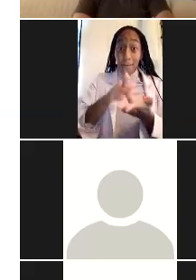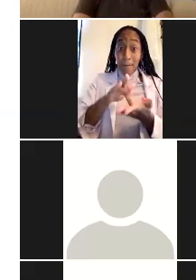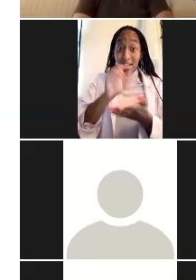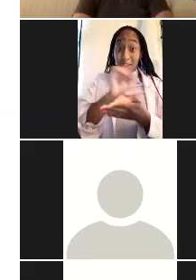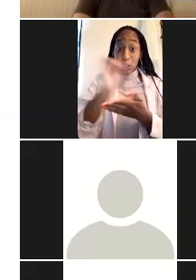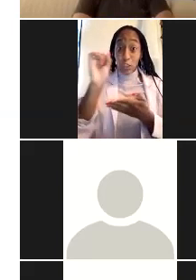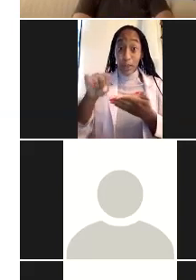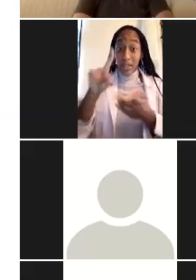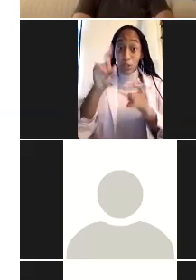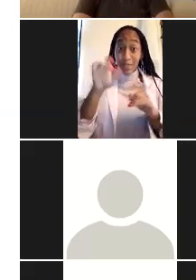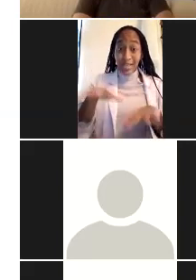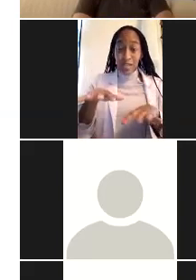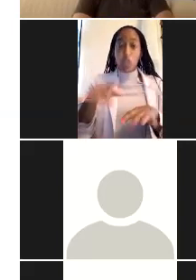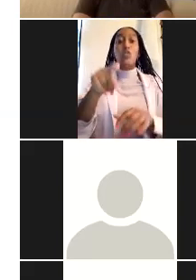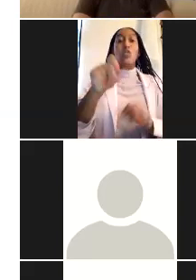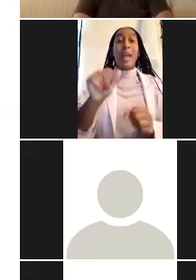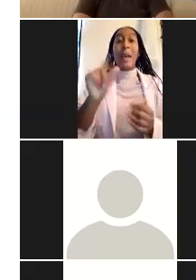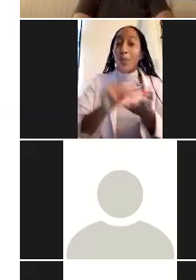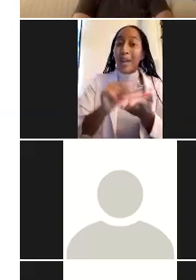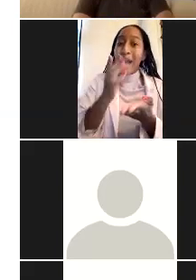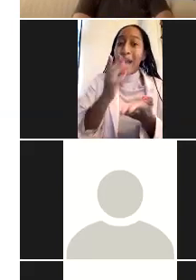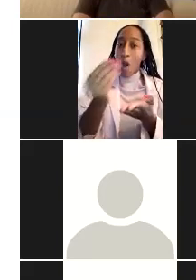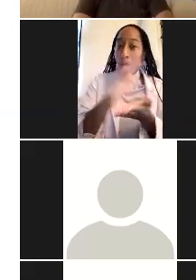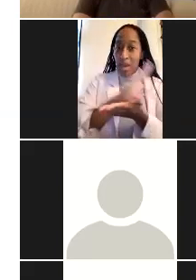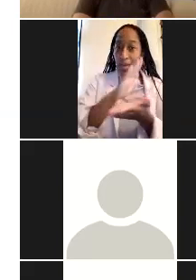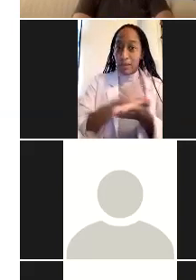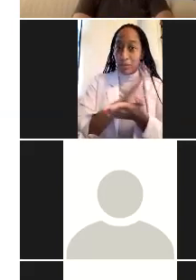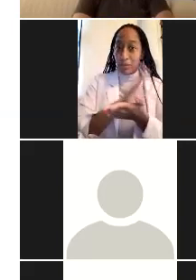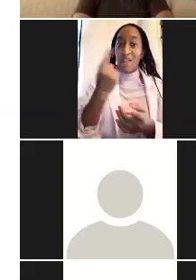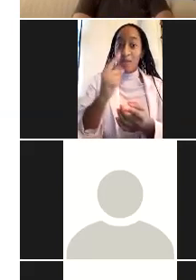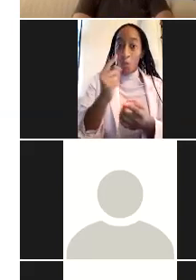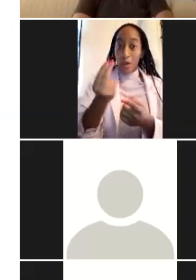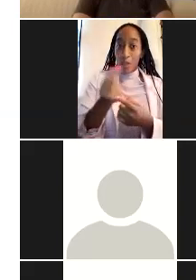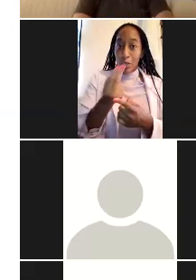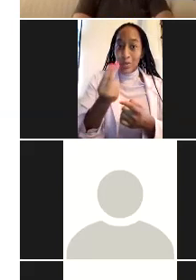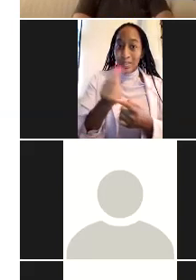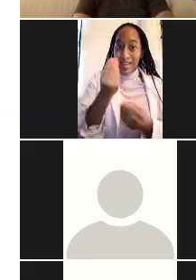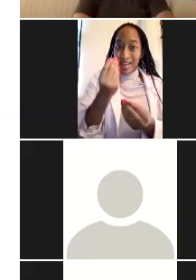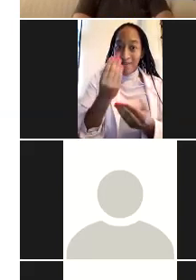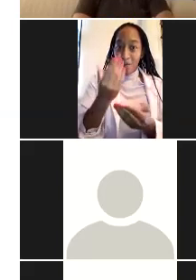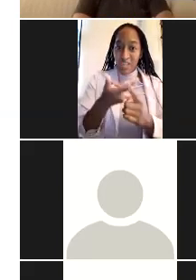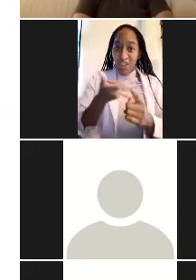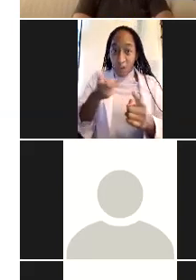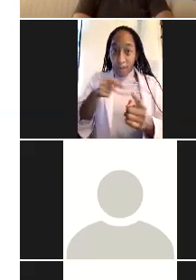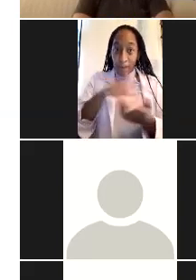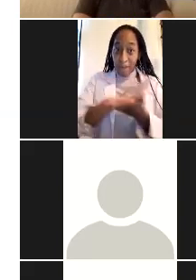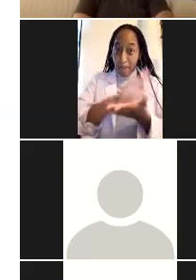material available. It also means that since you have been